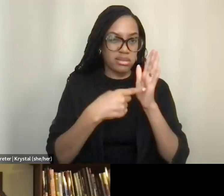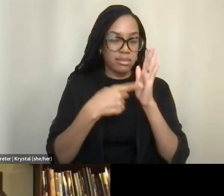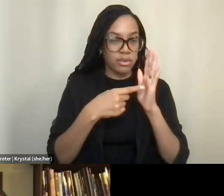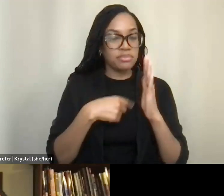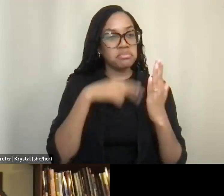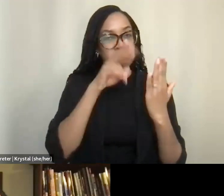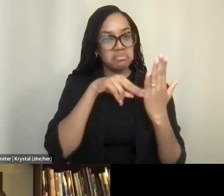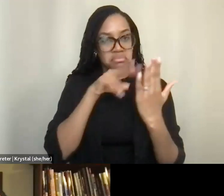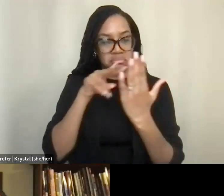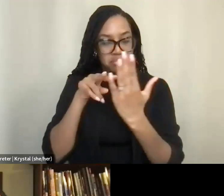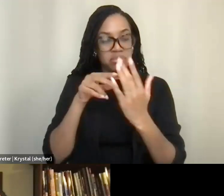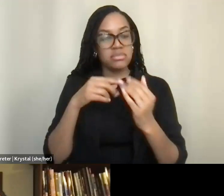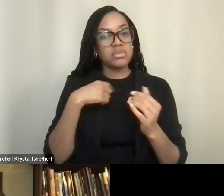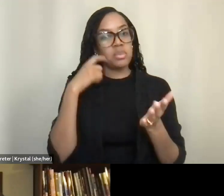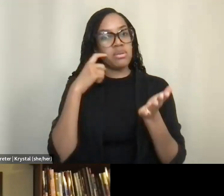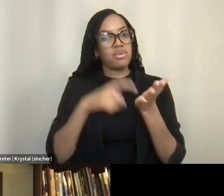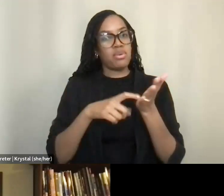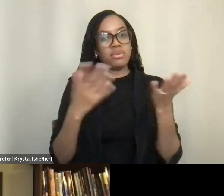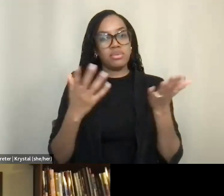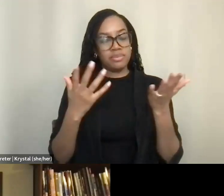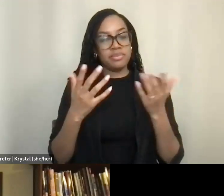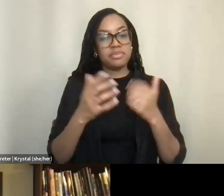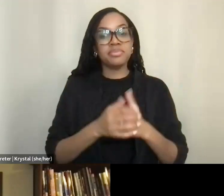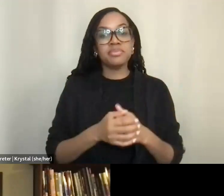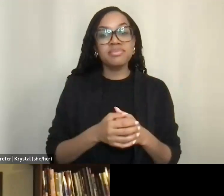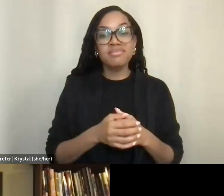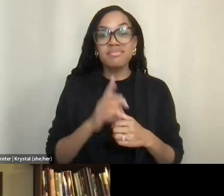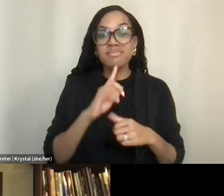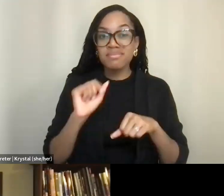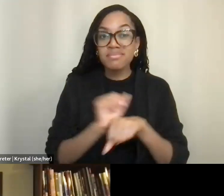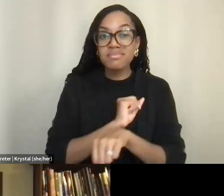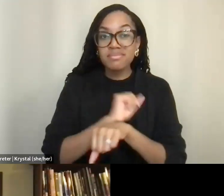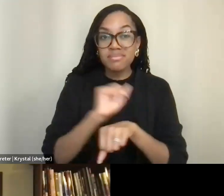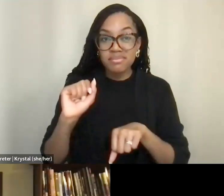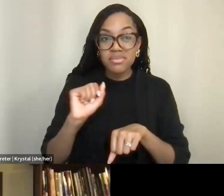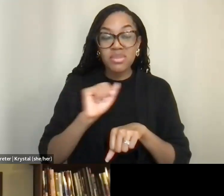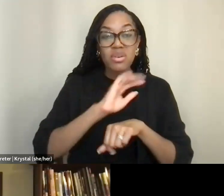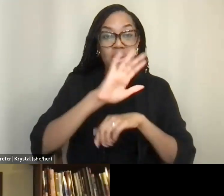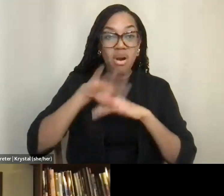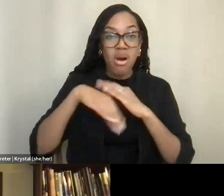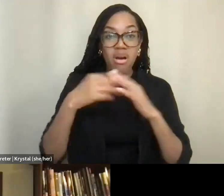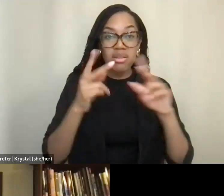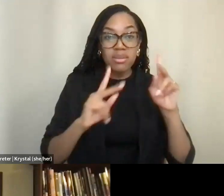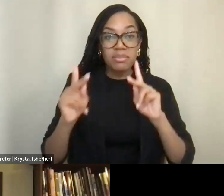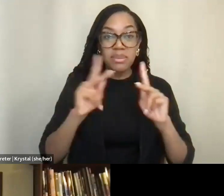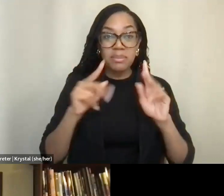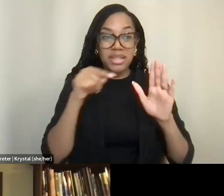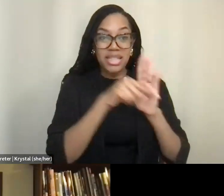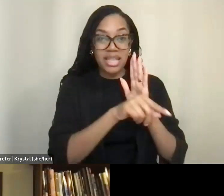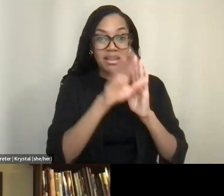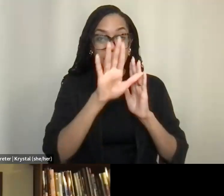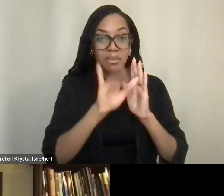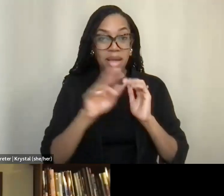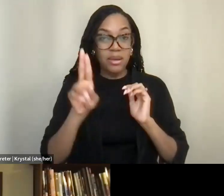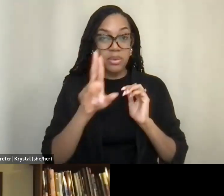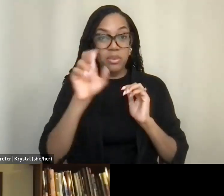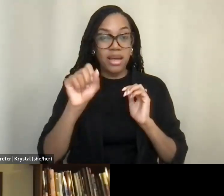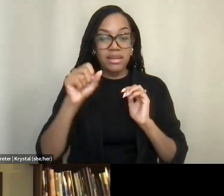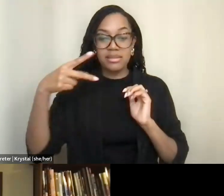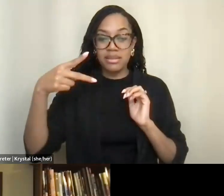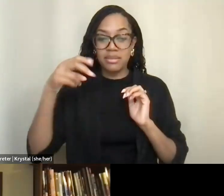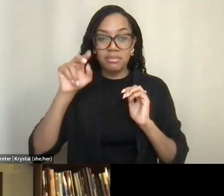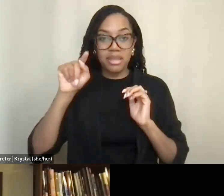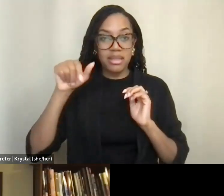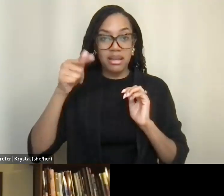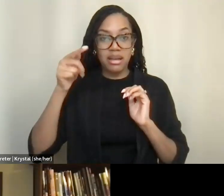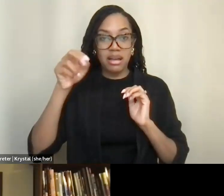reality is that of all the people killed by Pentagon firepower in the